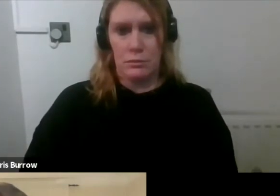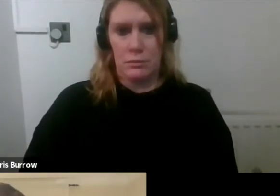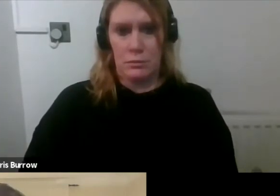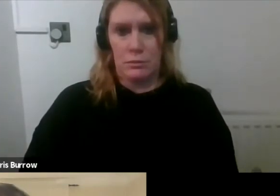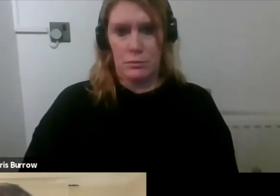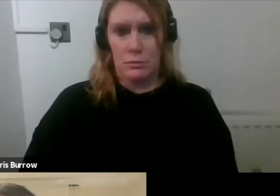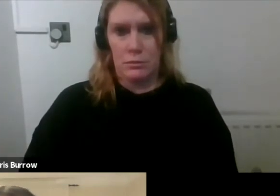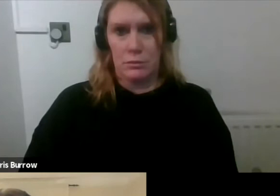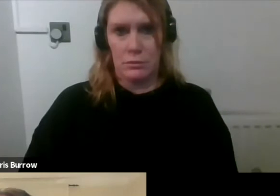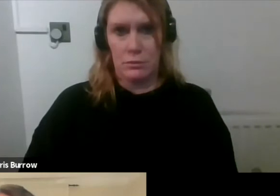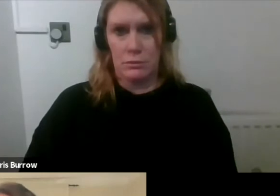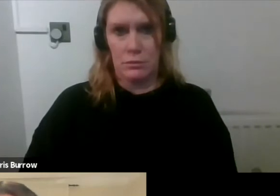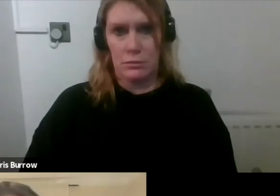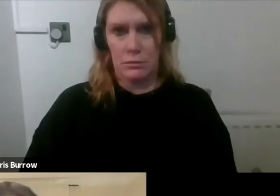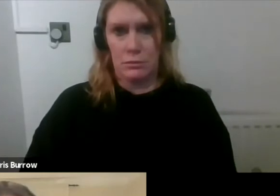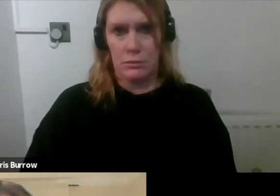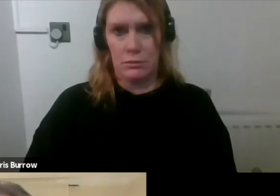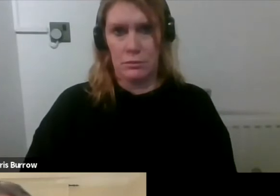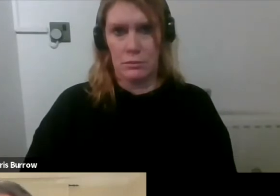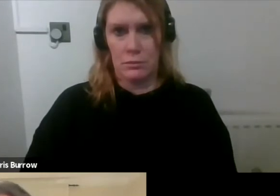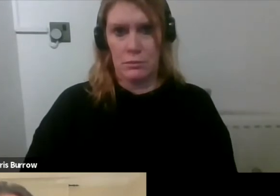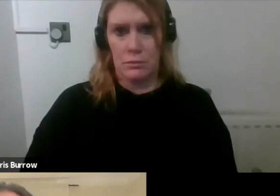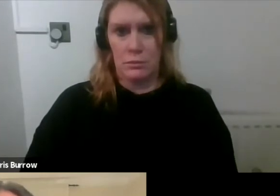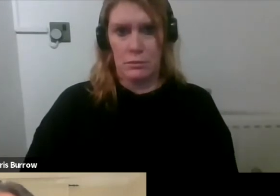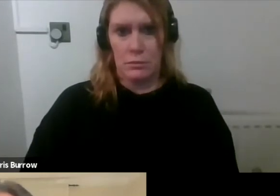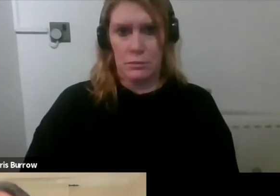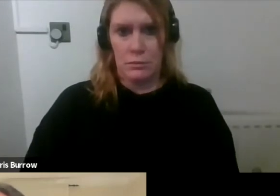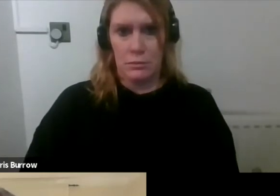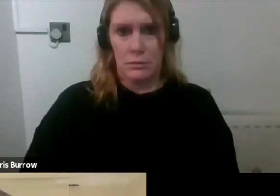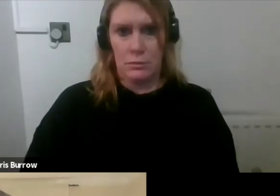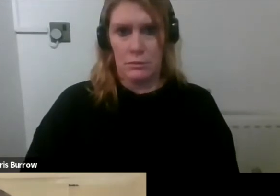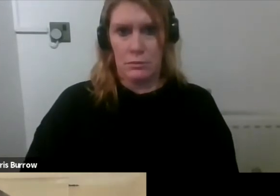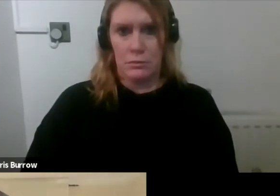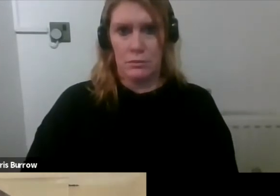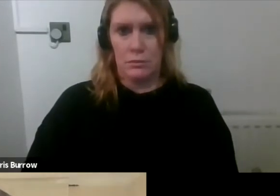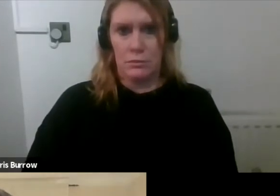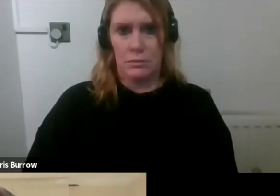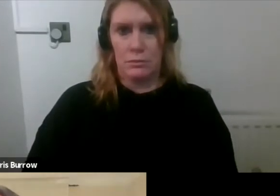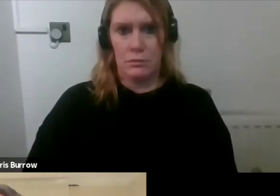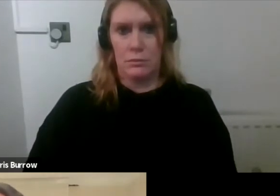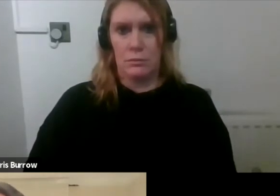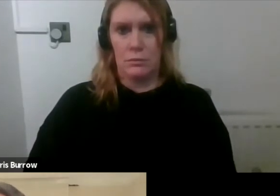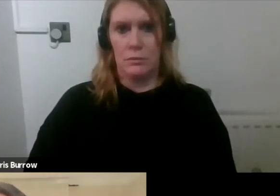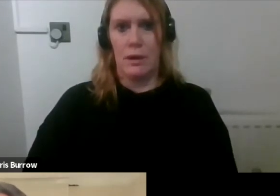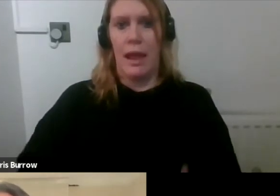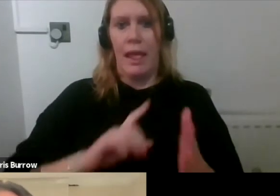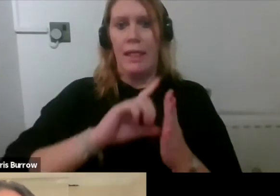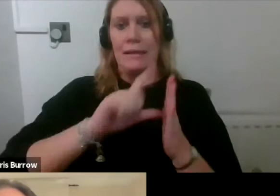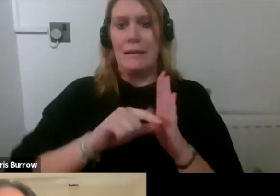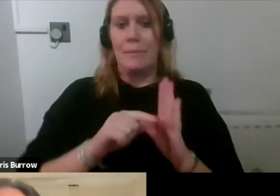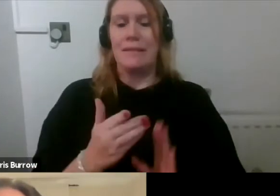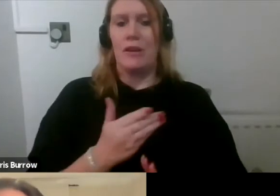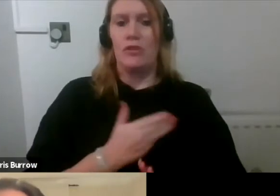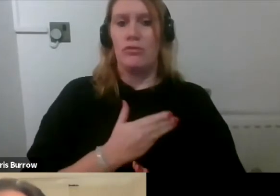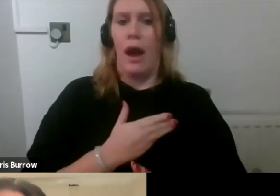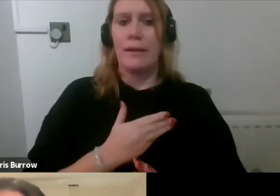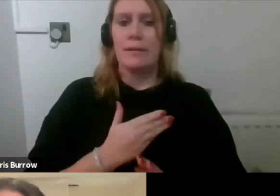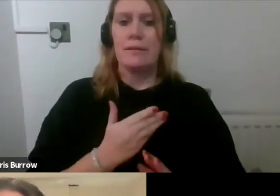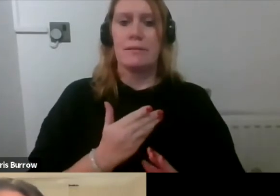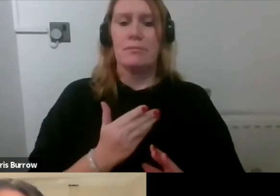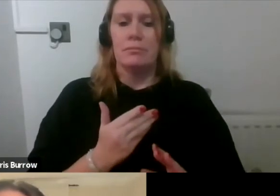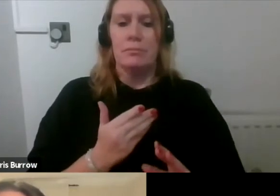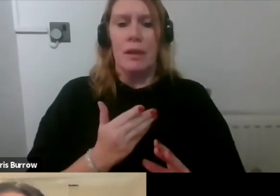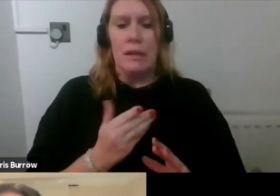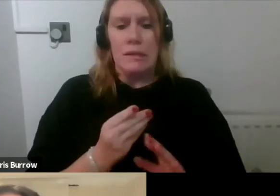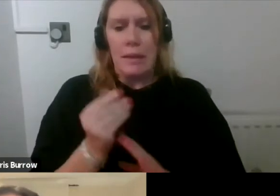exponents of the disability rights movement. Why are you making it up? Because it's the real. But that wasn't kind of the